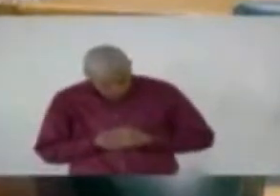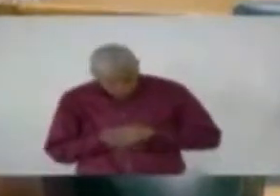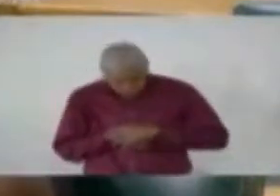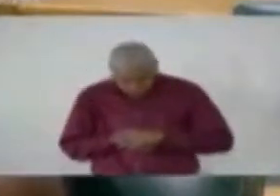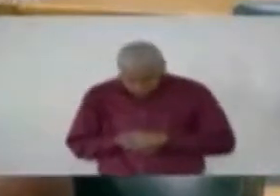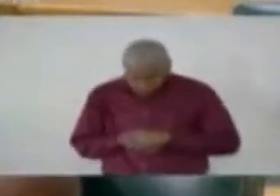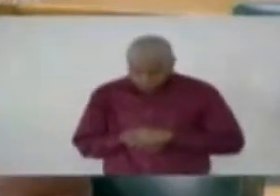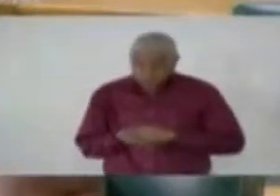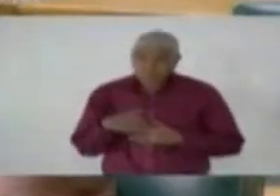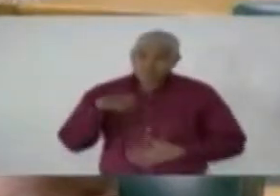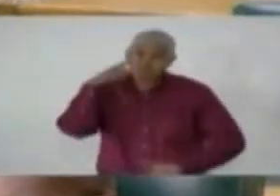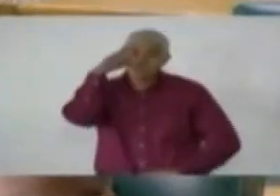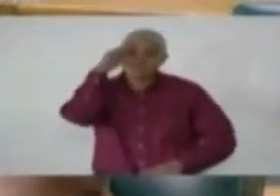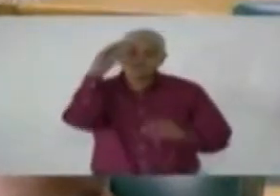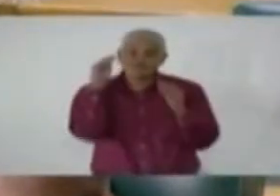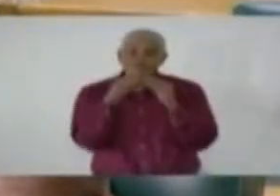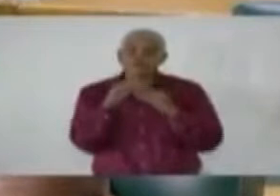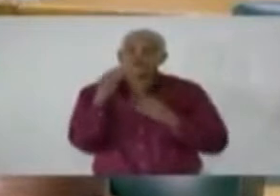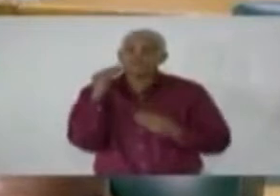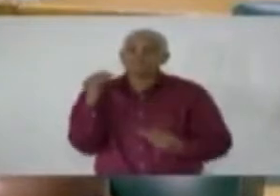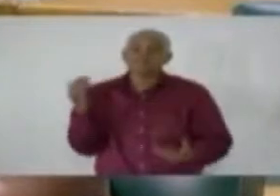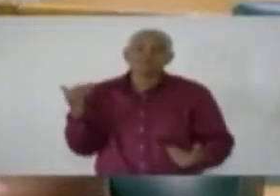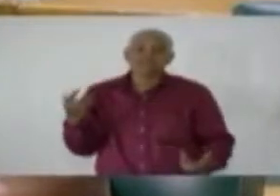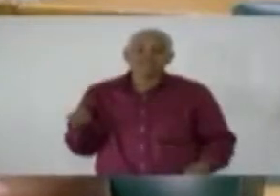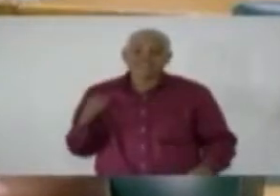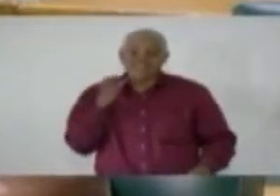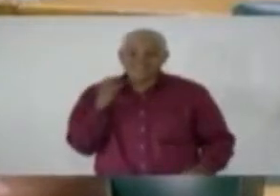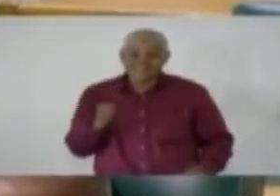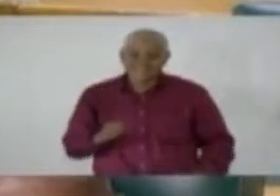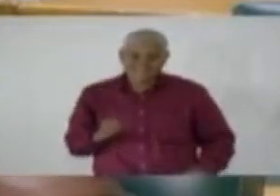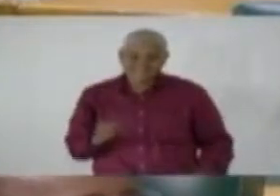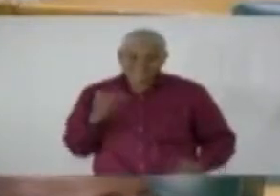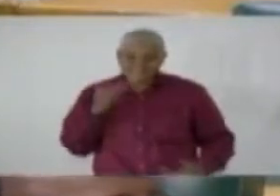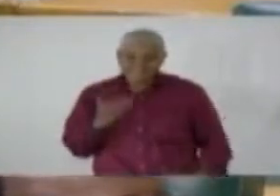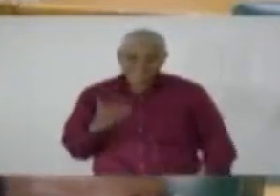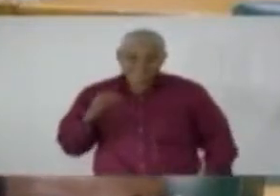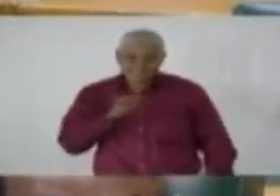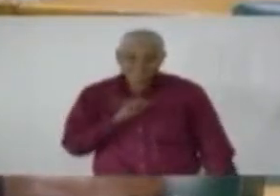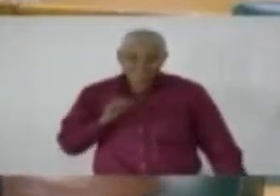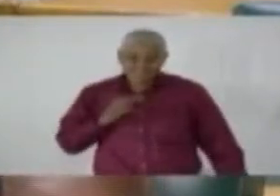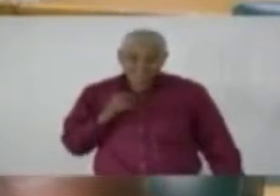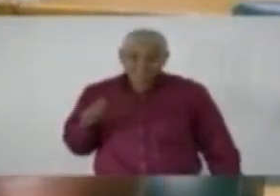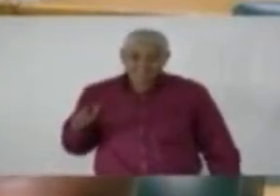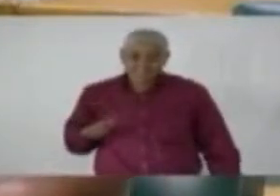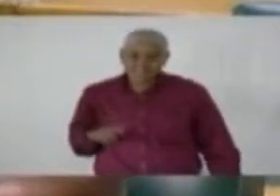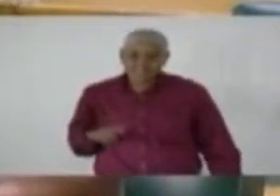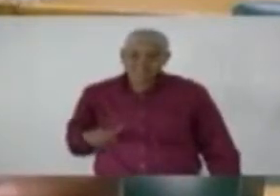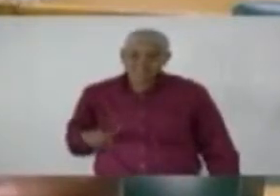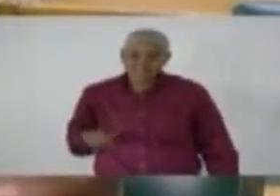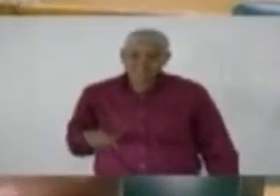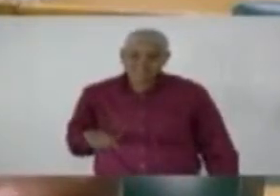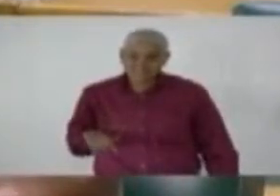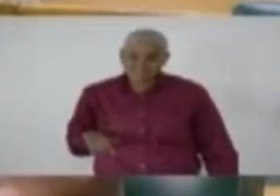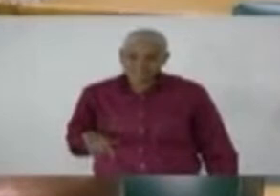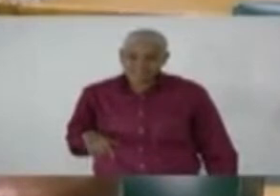I am asking for more, Mr. President, if it is possible. Thank you very much. Thank you very much, Senator Hill.